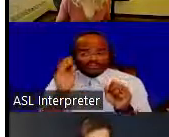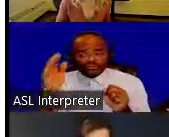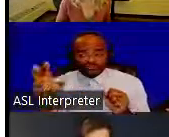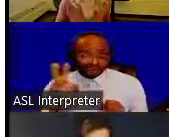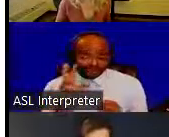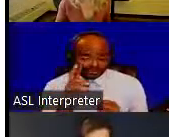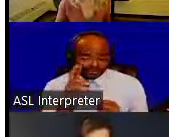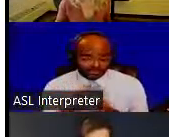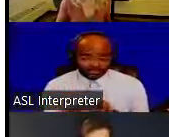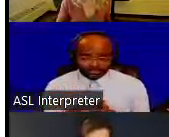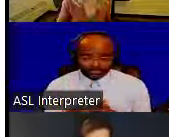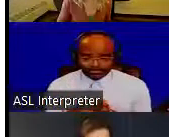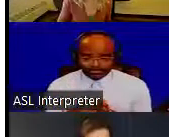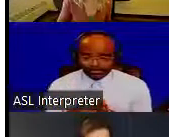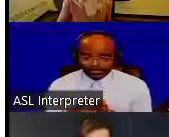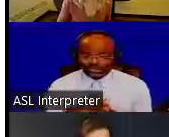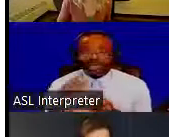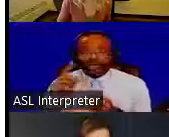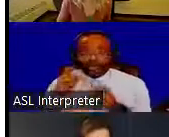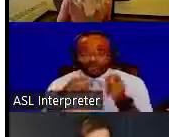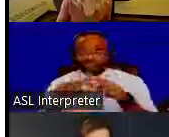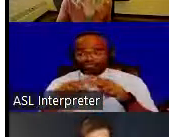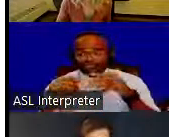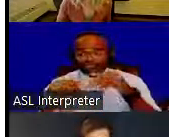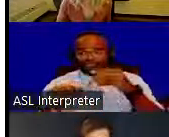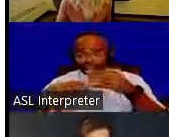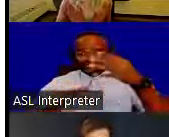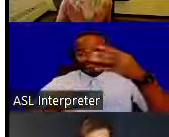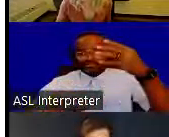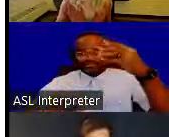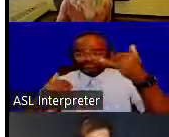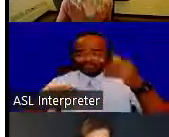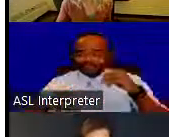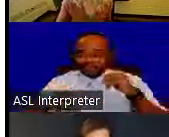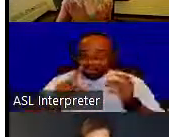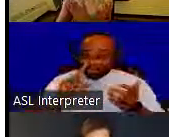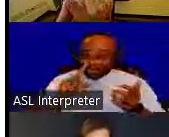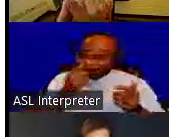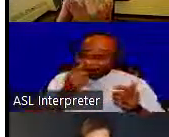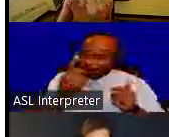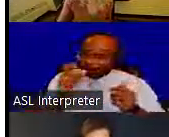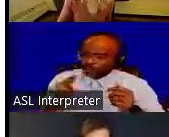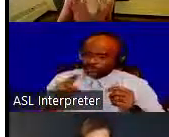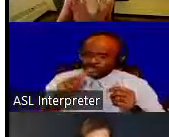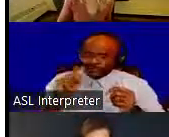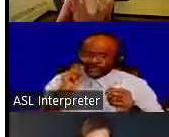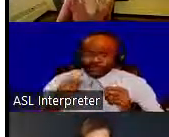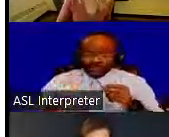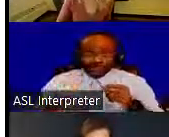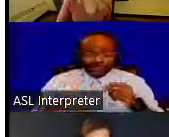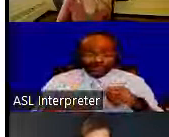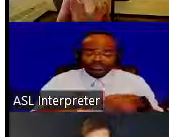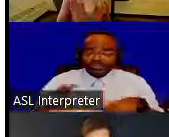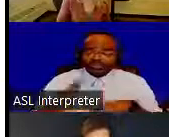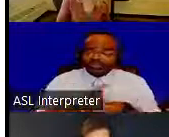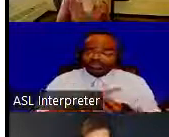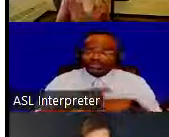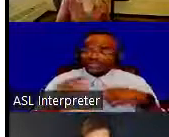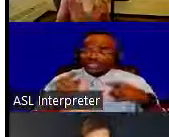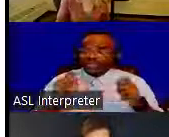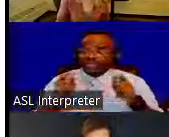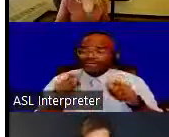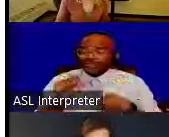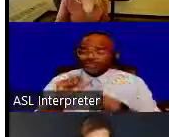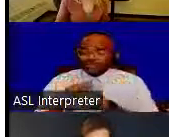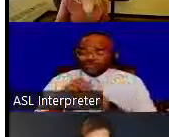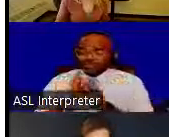Great. Okay, it's starting to roll in. So one that I think is really cool is, has the use of the adaptation workbook fostered